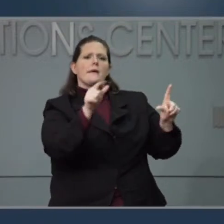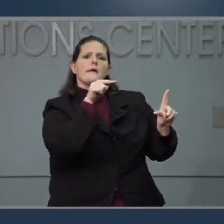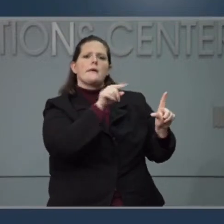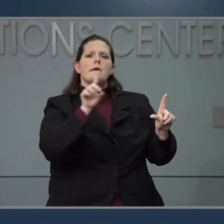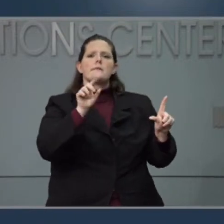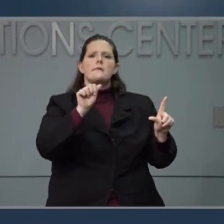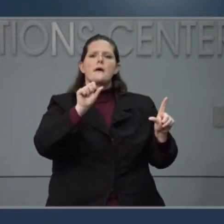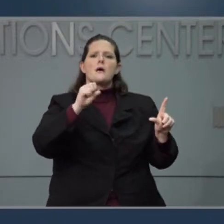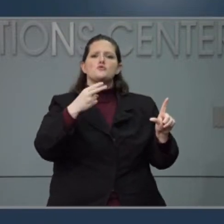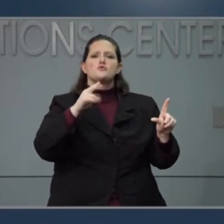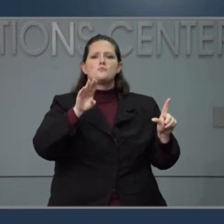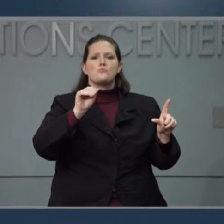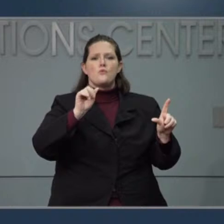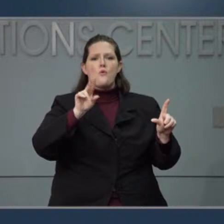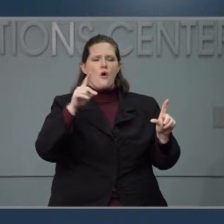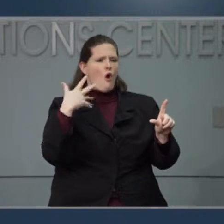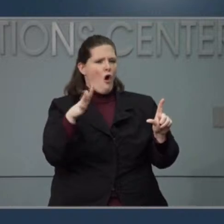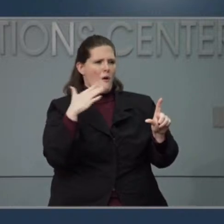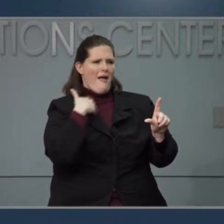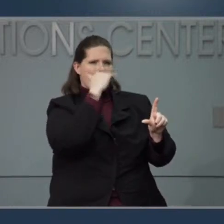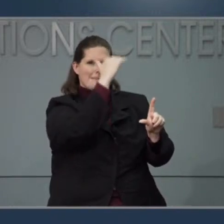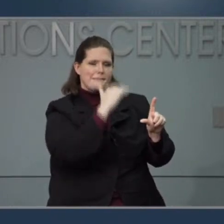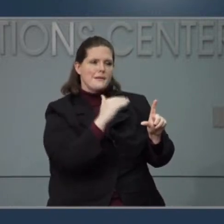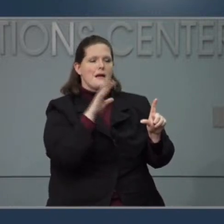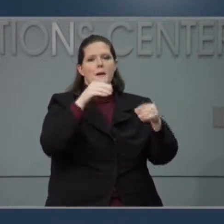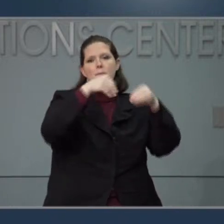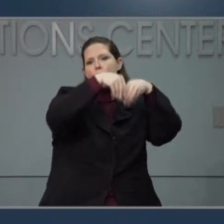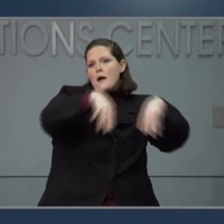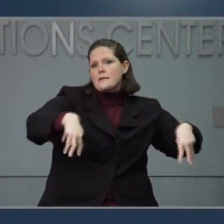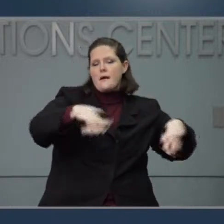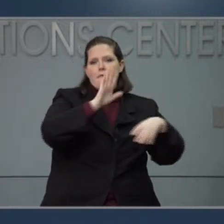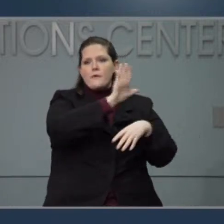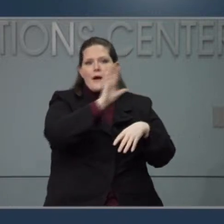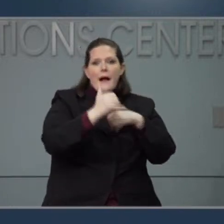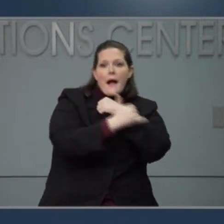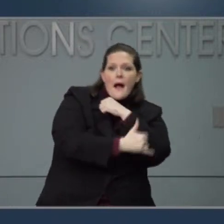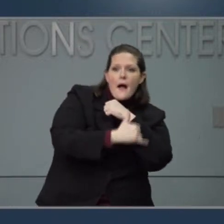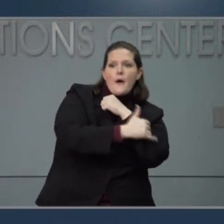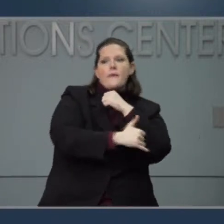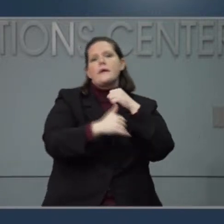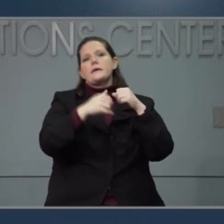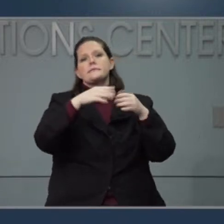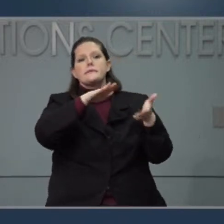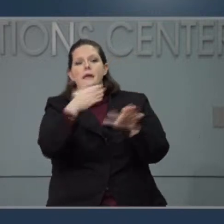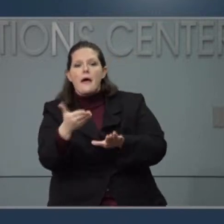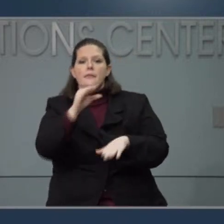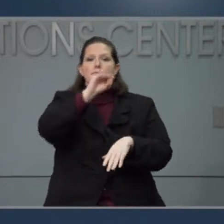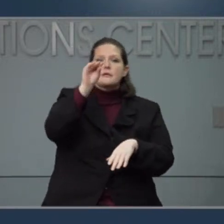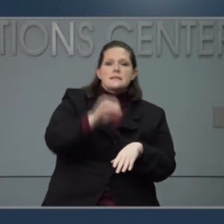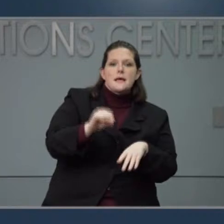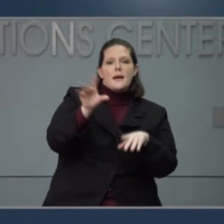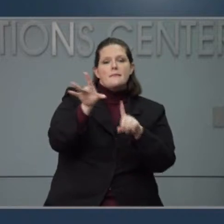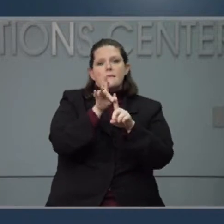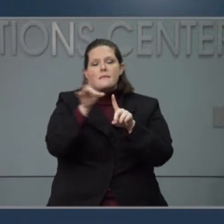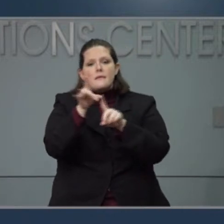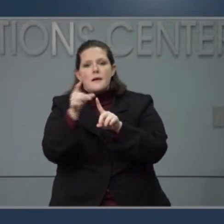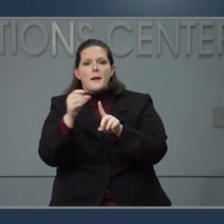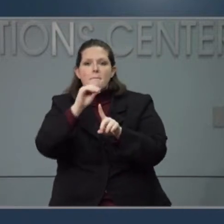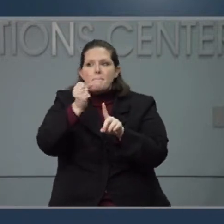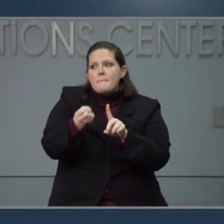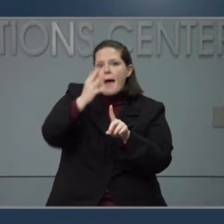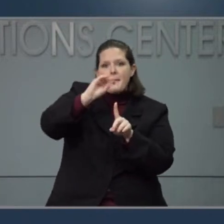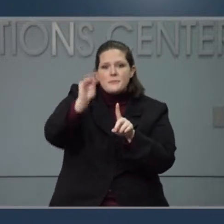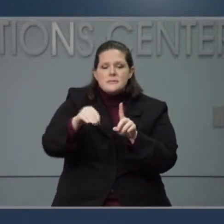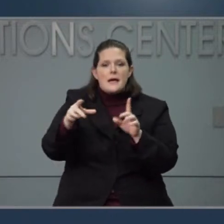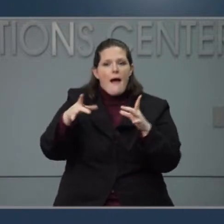shares county-level data for cases, percent of tests that are positive, deaths, and other metrics. This new